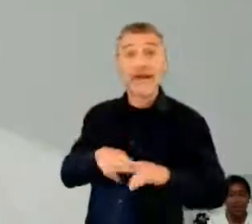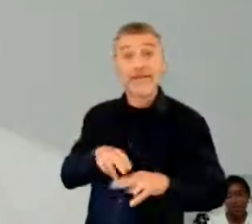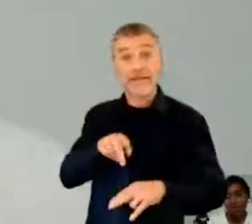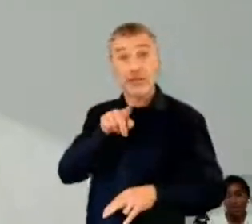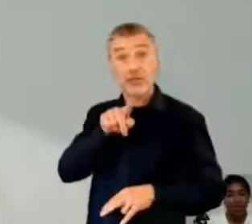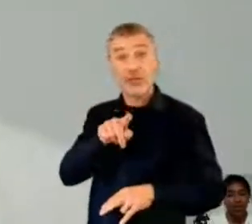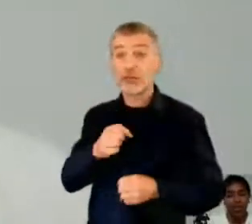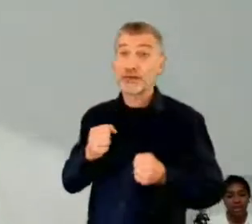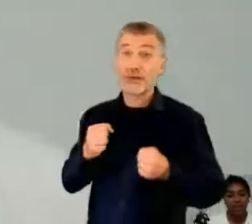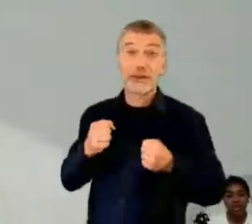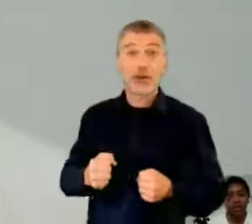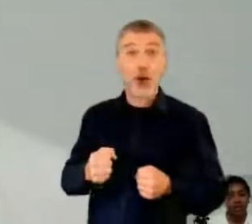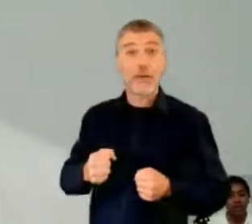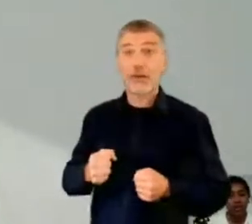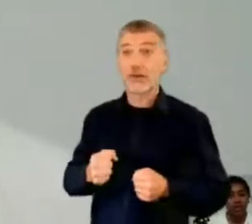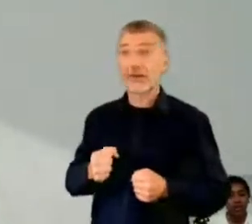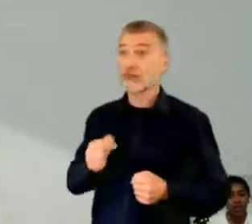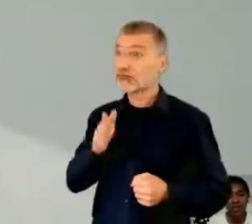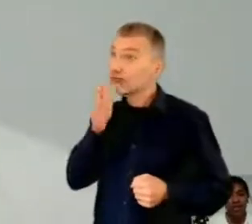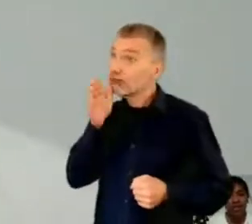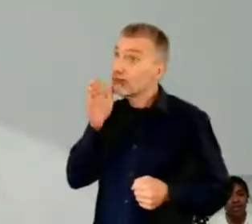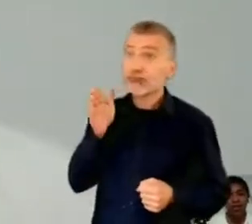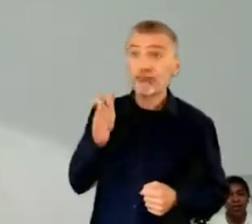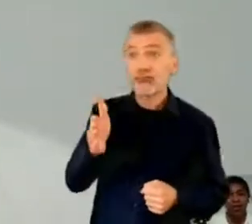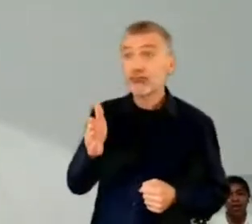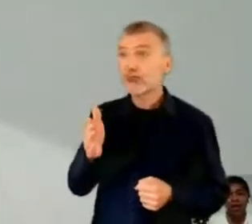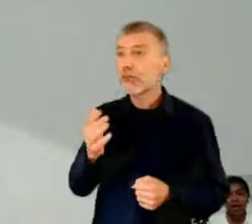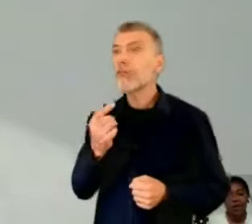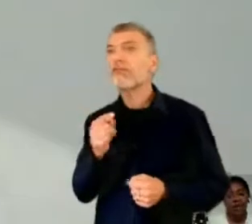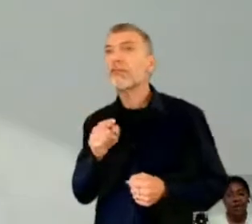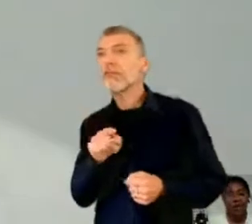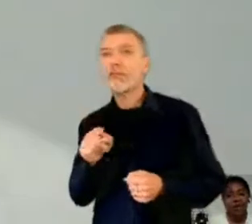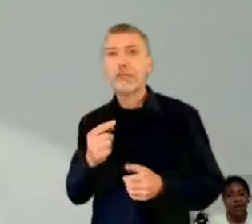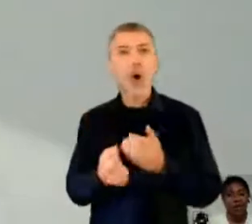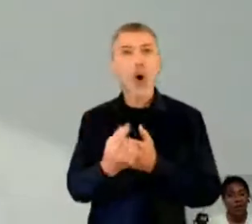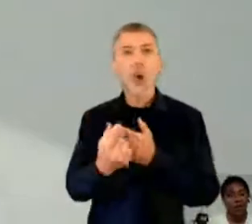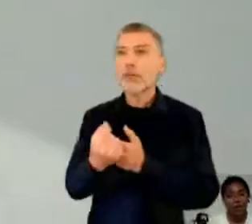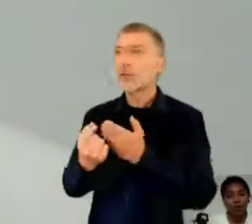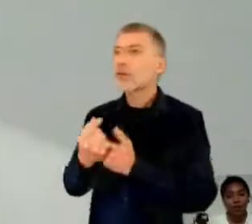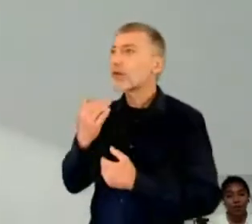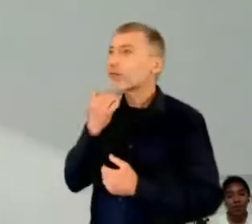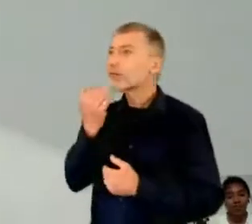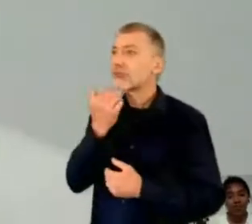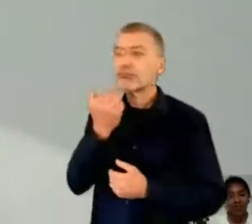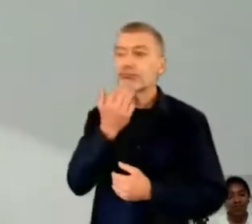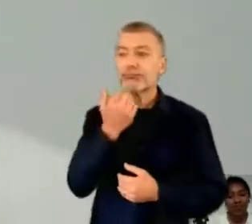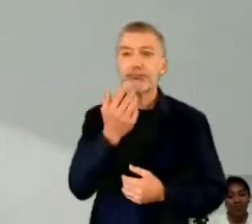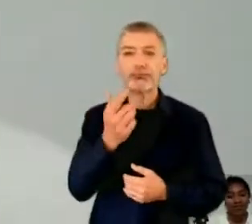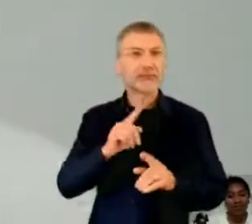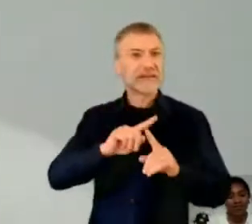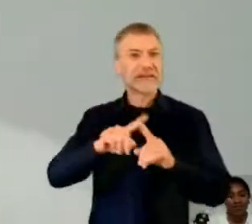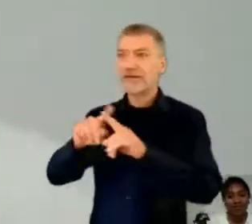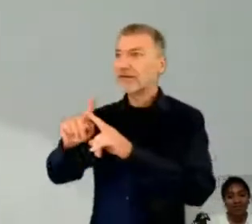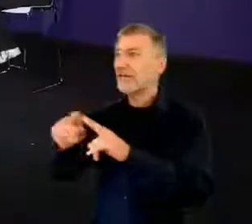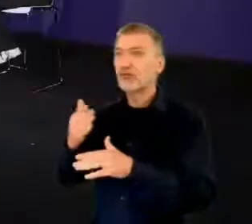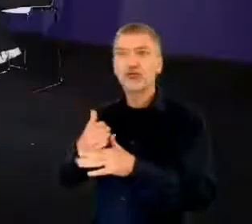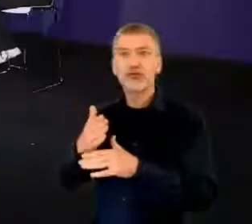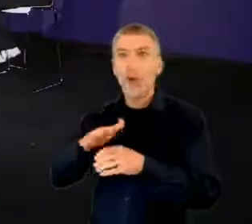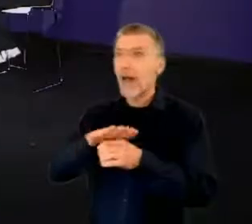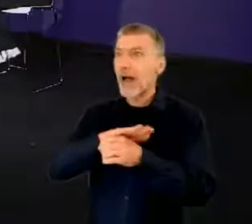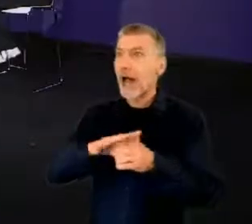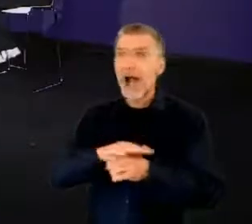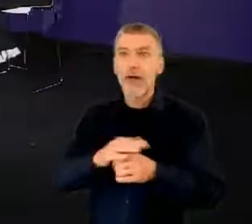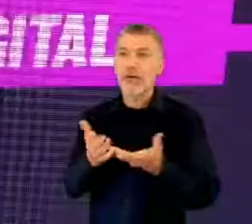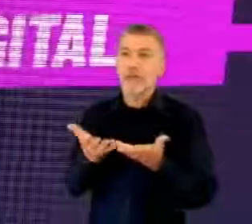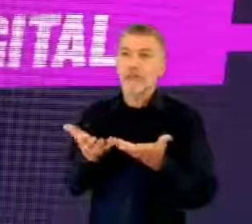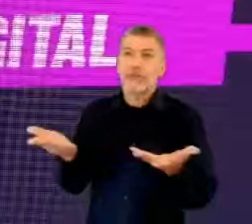if you just go out there, you know, so many opportunities can come up of working in areas you never thought you could. Fantastic. Thank you so much.